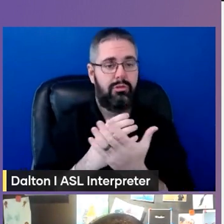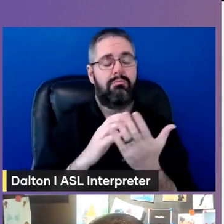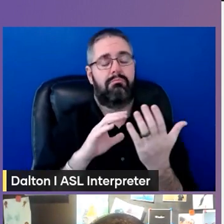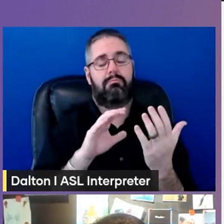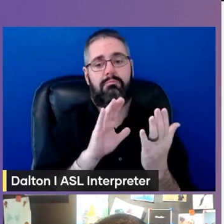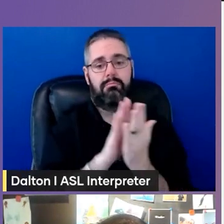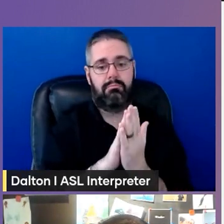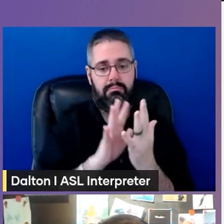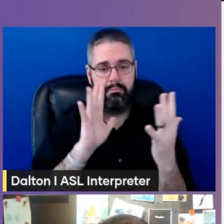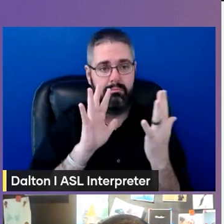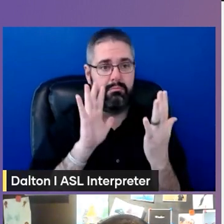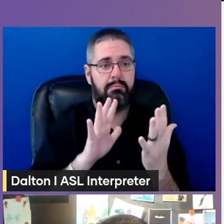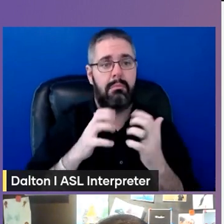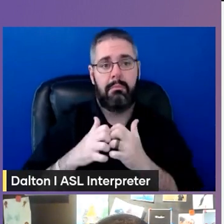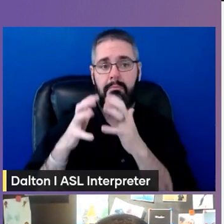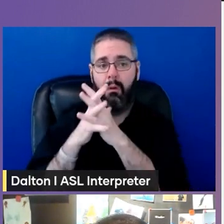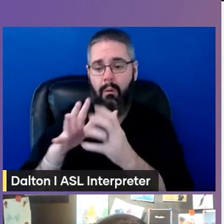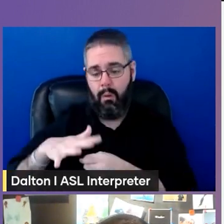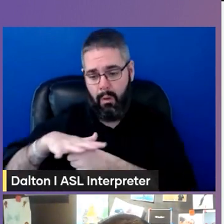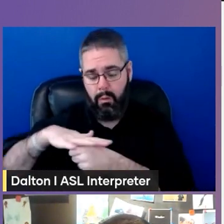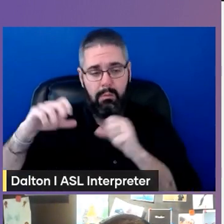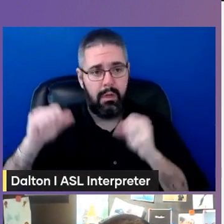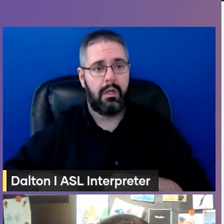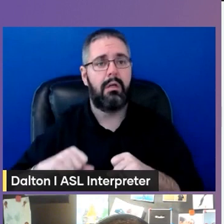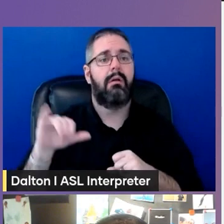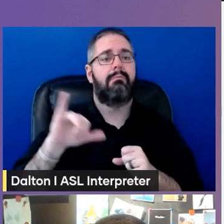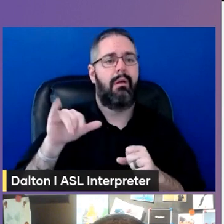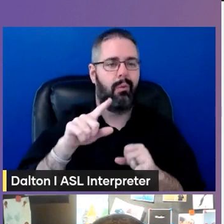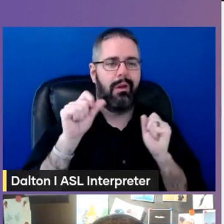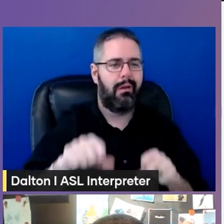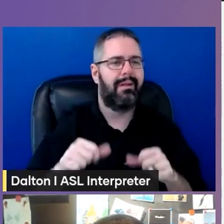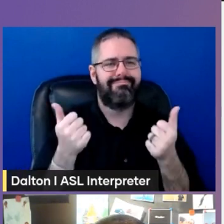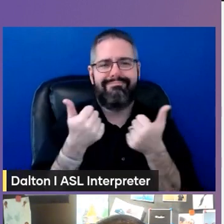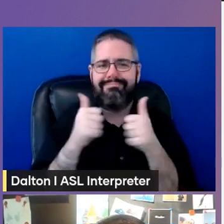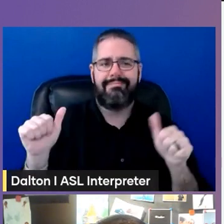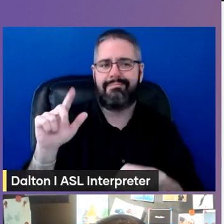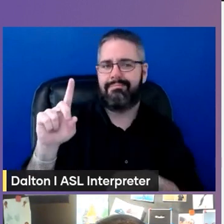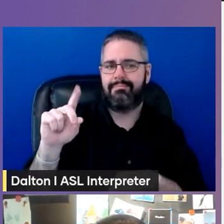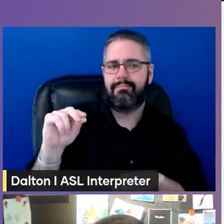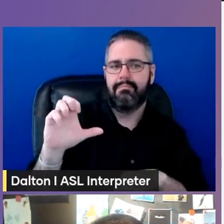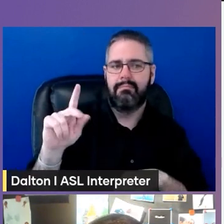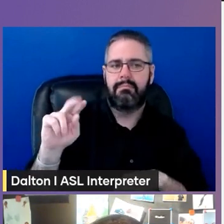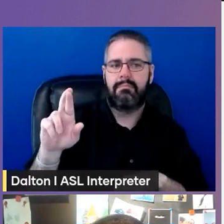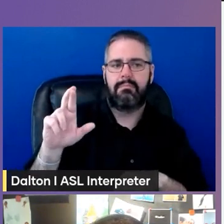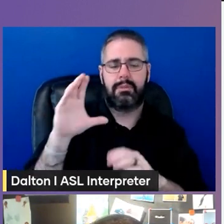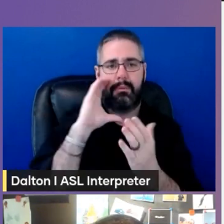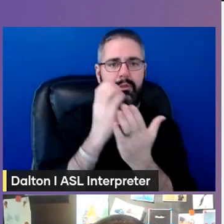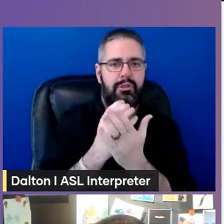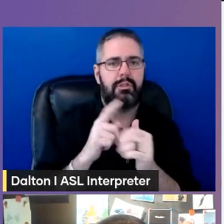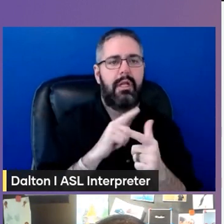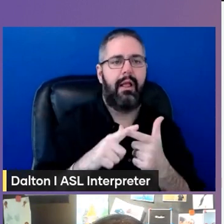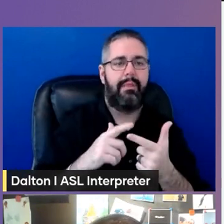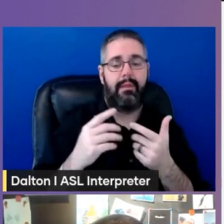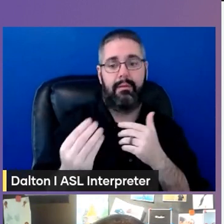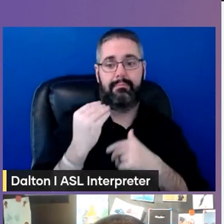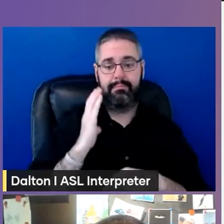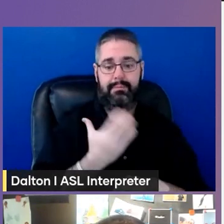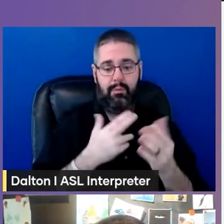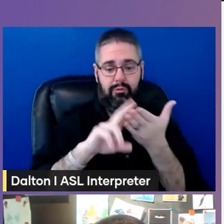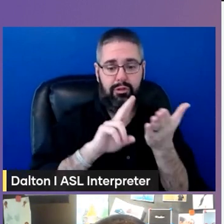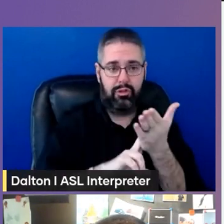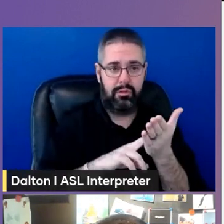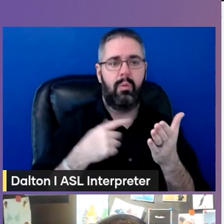You can build locally, like you can do with any Docker image, and then you push it to our registry, and then we deploy